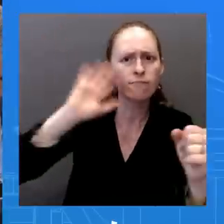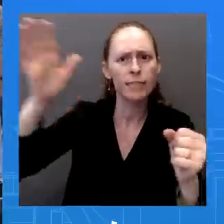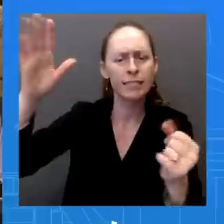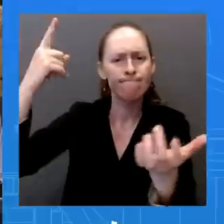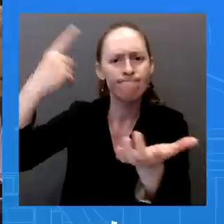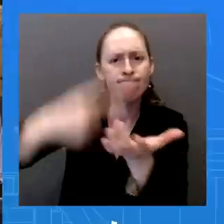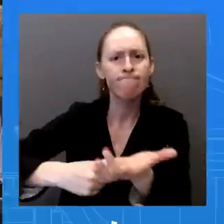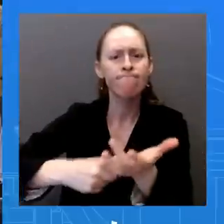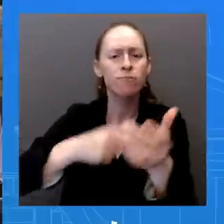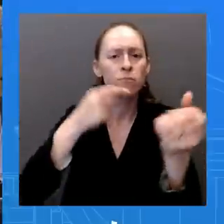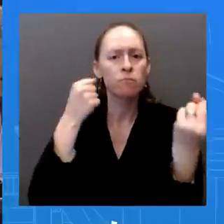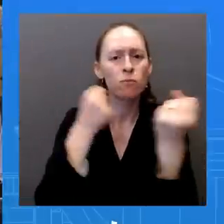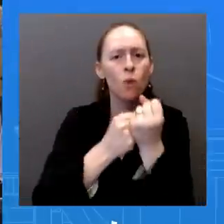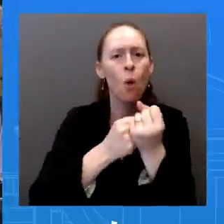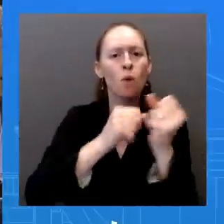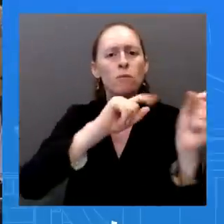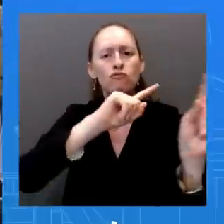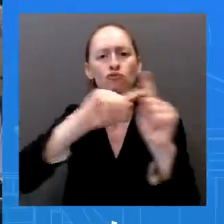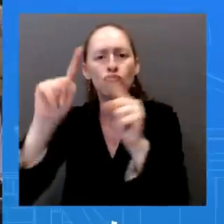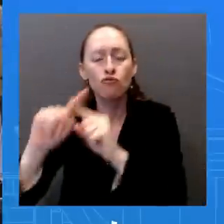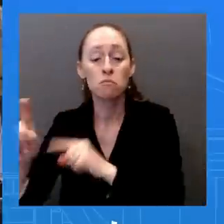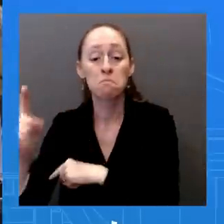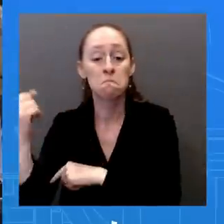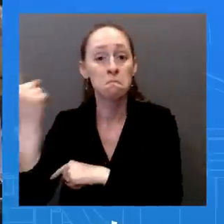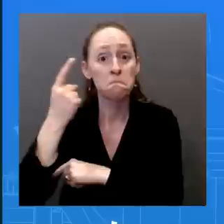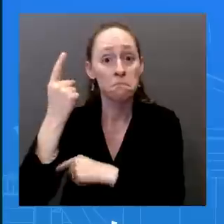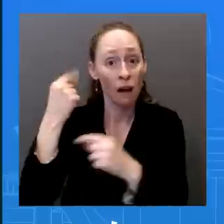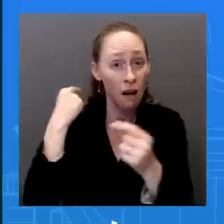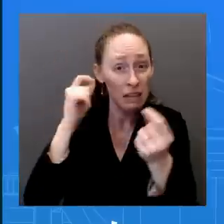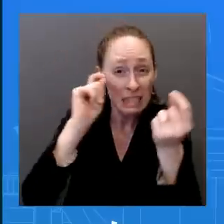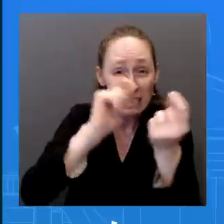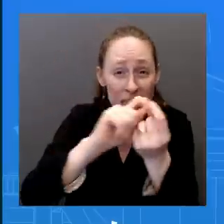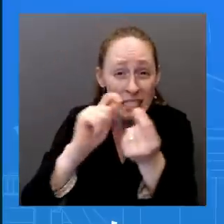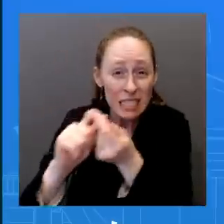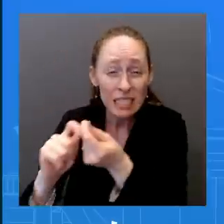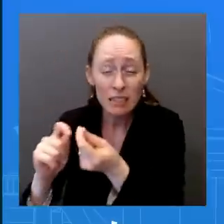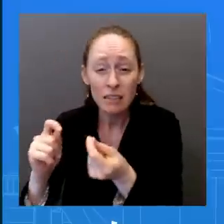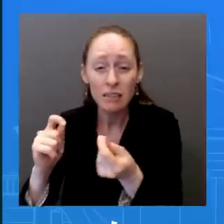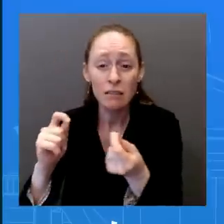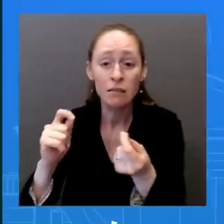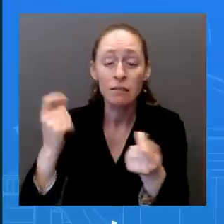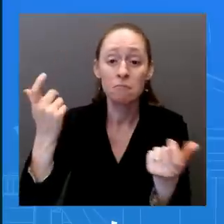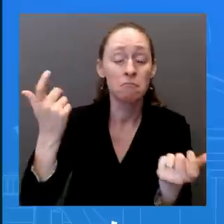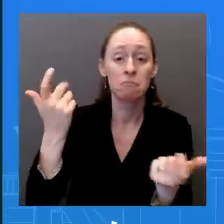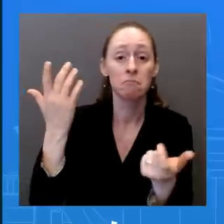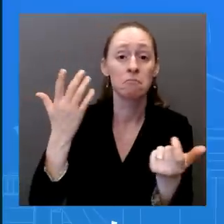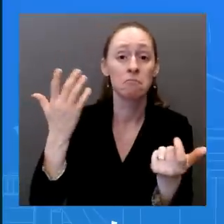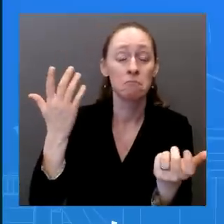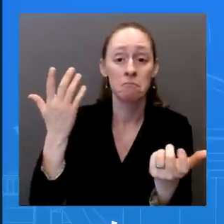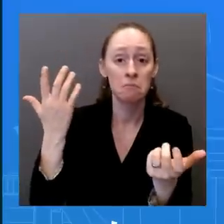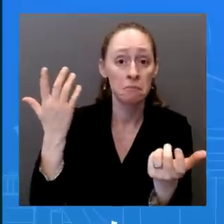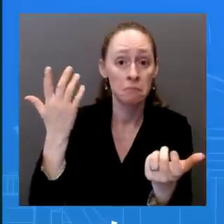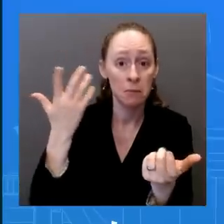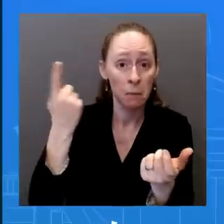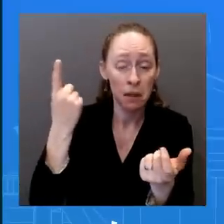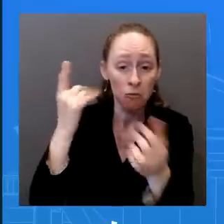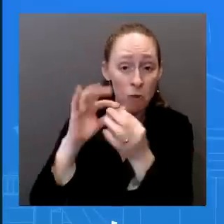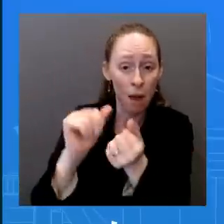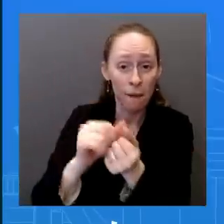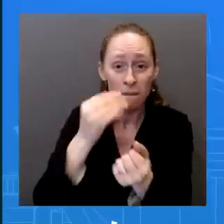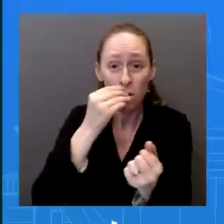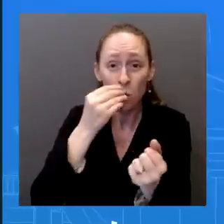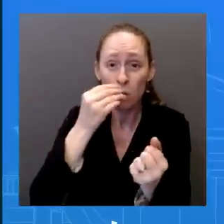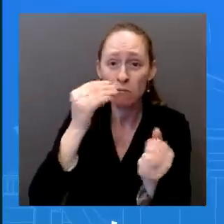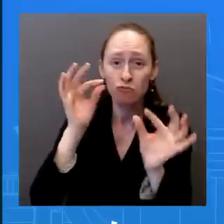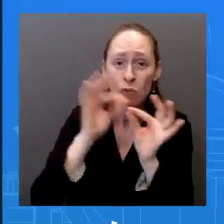to be really elevated despite various action plans? So the U.S. is actually a co-host of a significant food security event today. The president